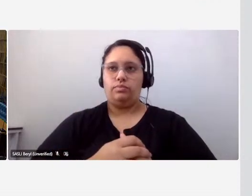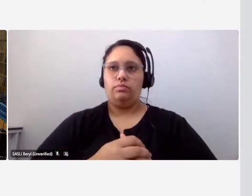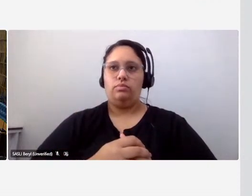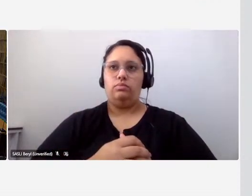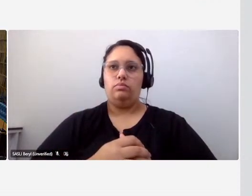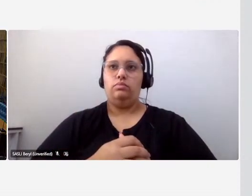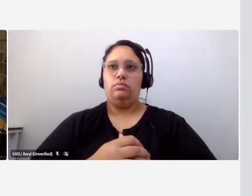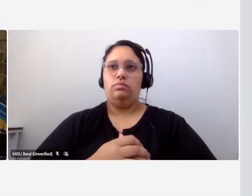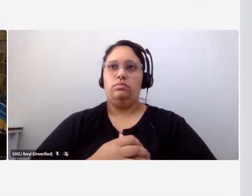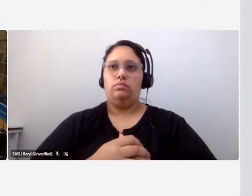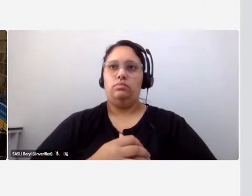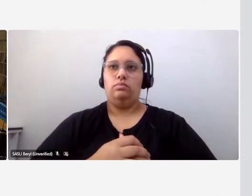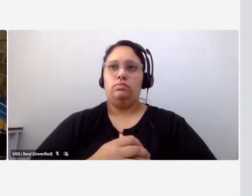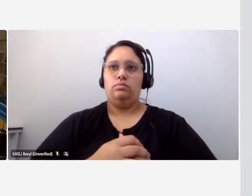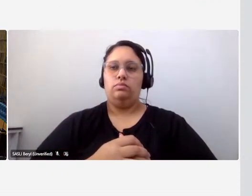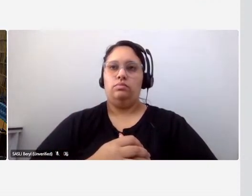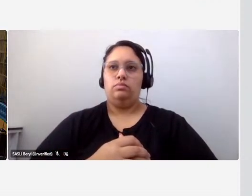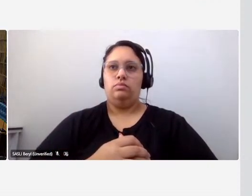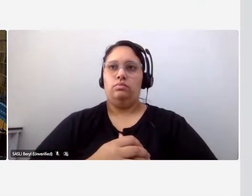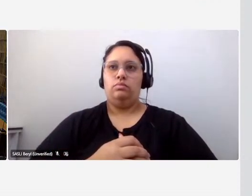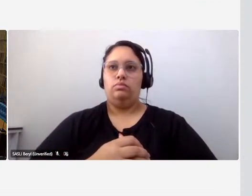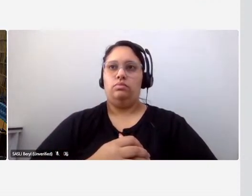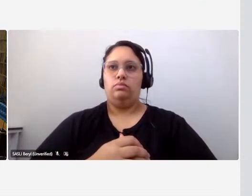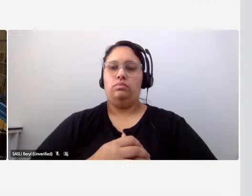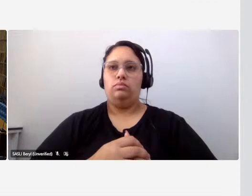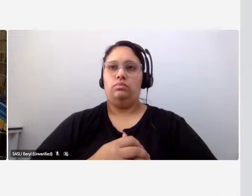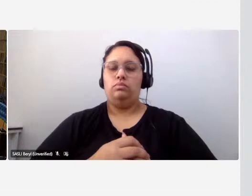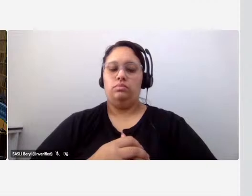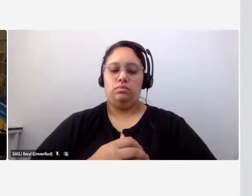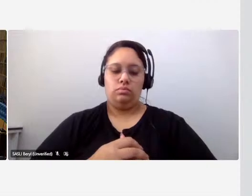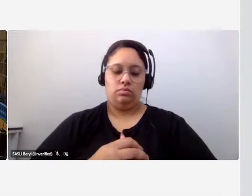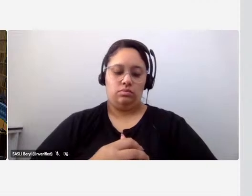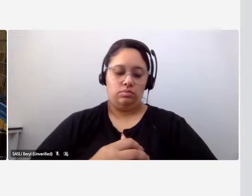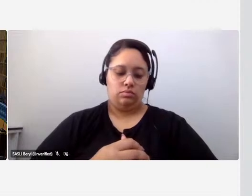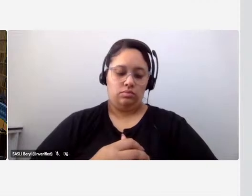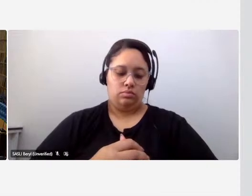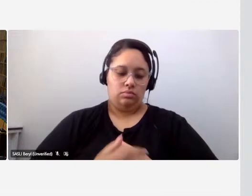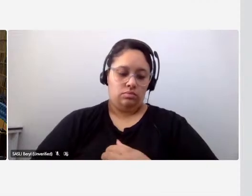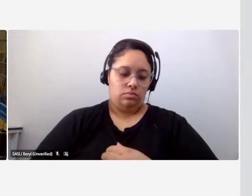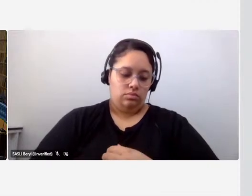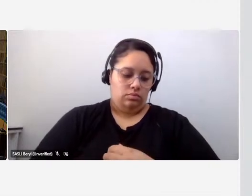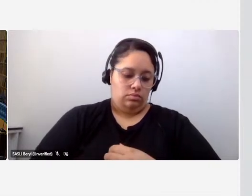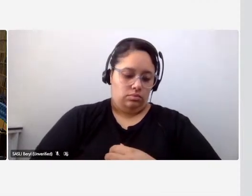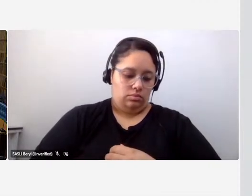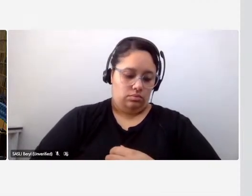In terms of the second question on the staff retention,